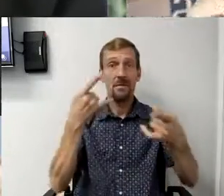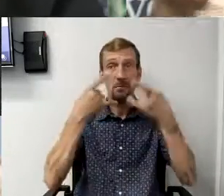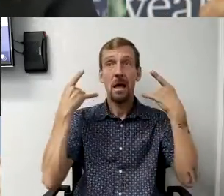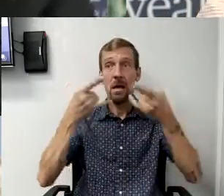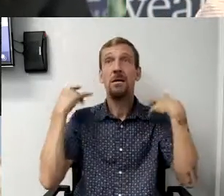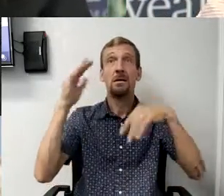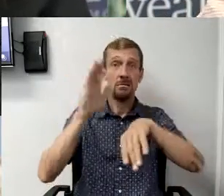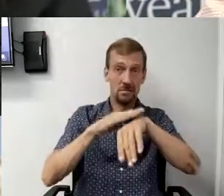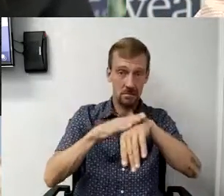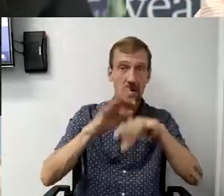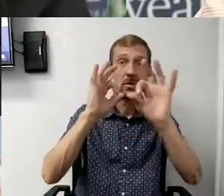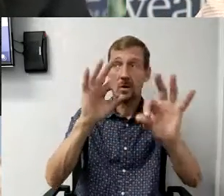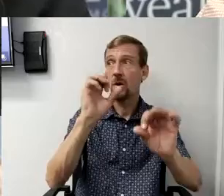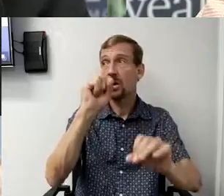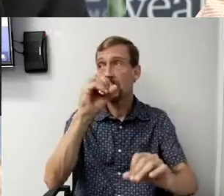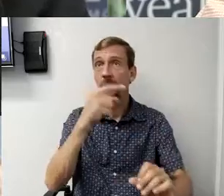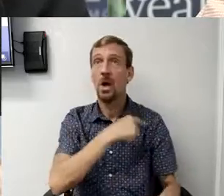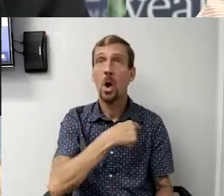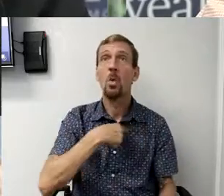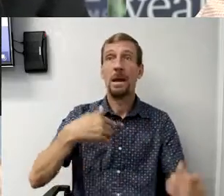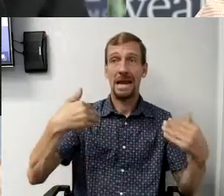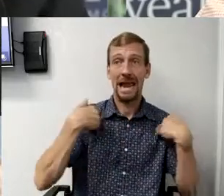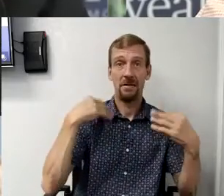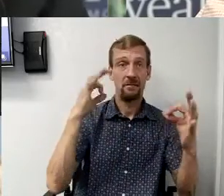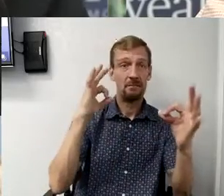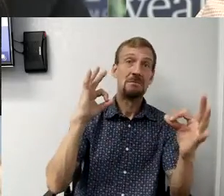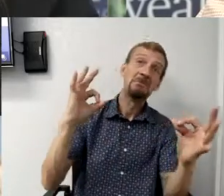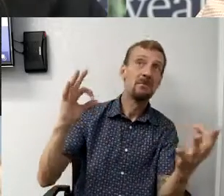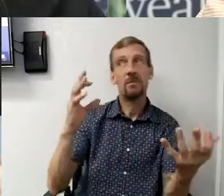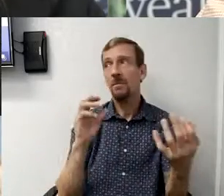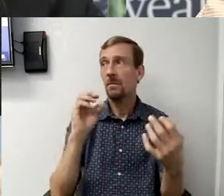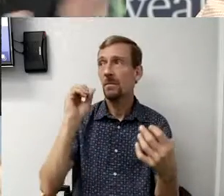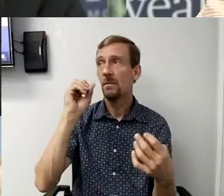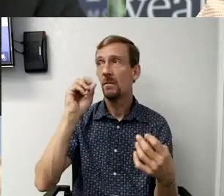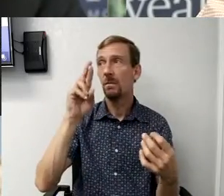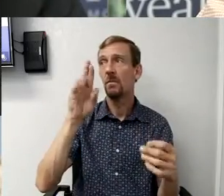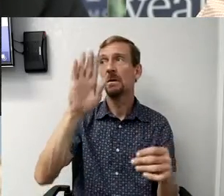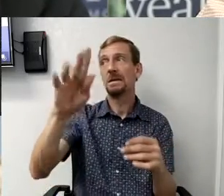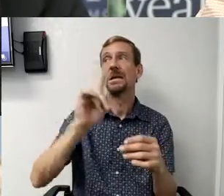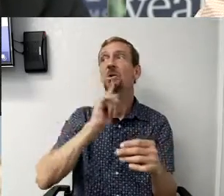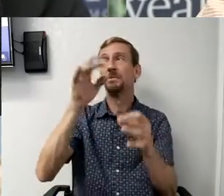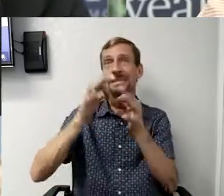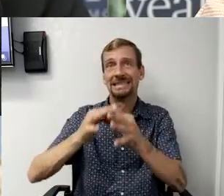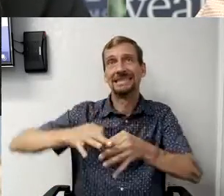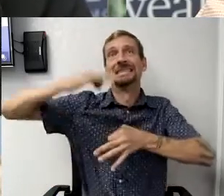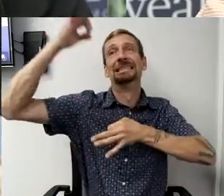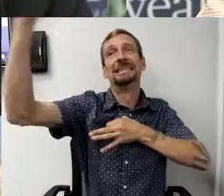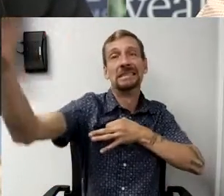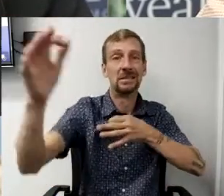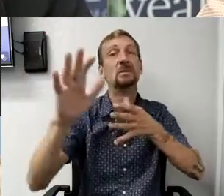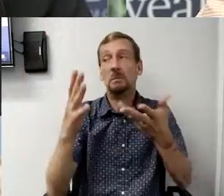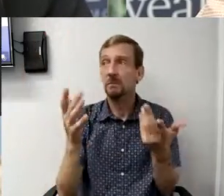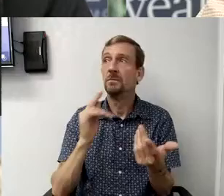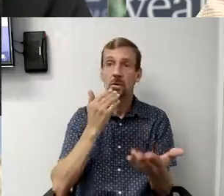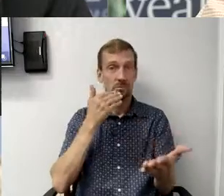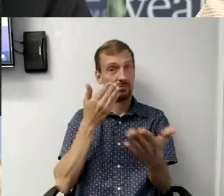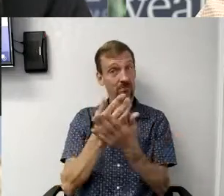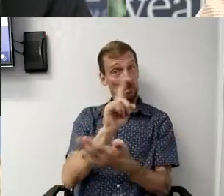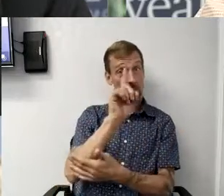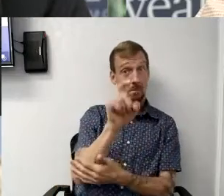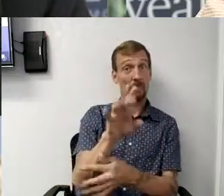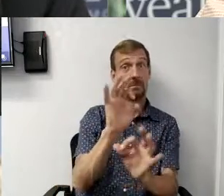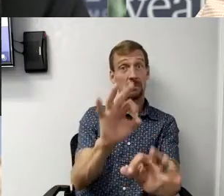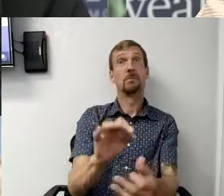on. They're all masked up. So we have that, or they're significant distance away. So, but good question.